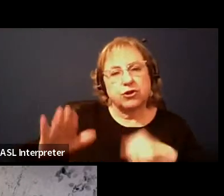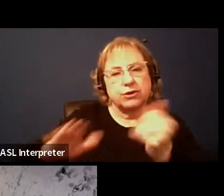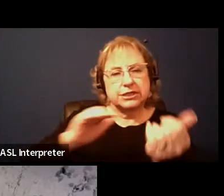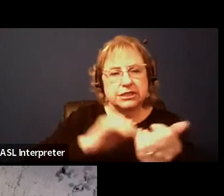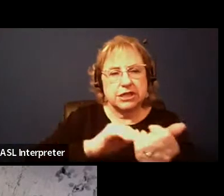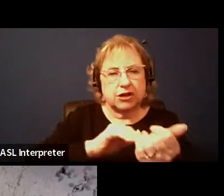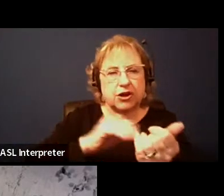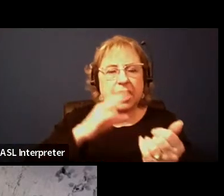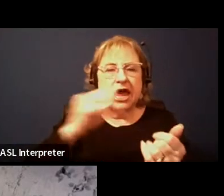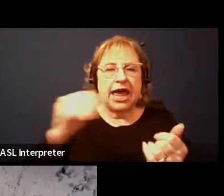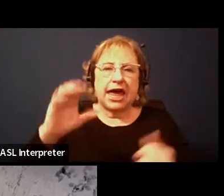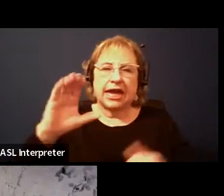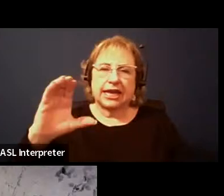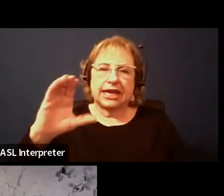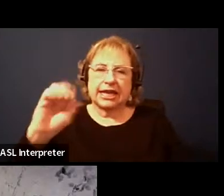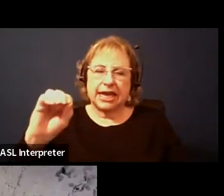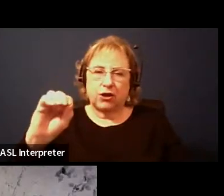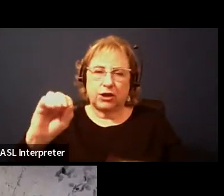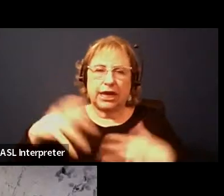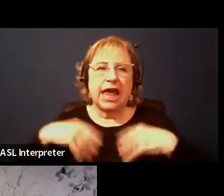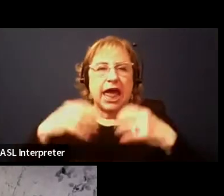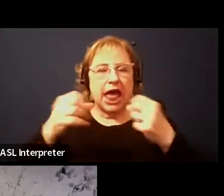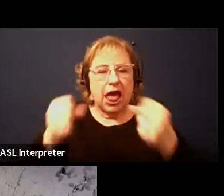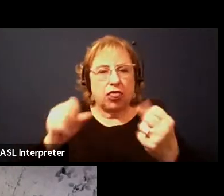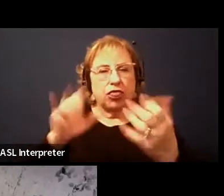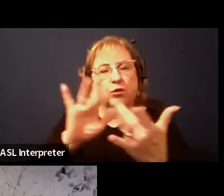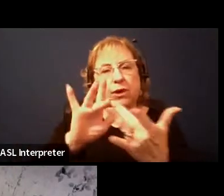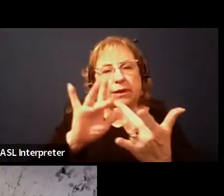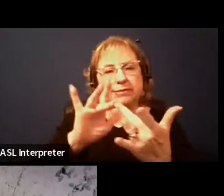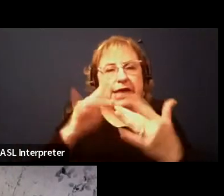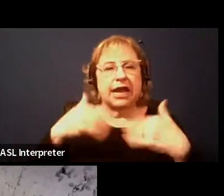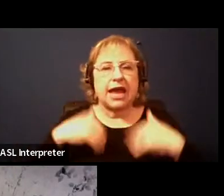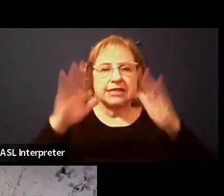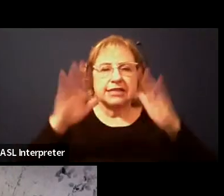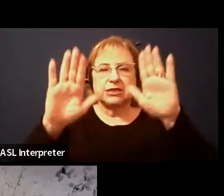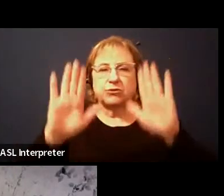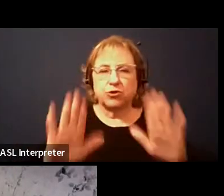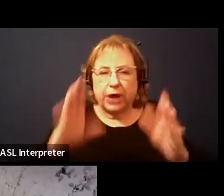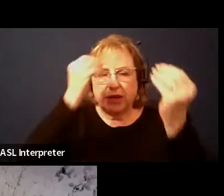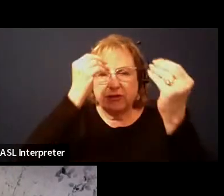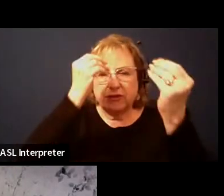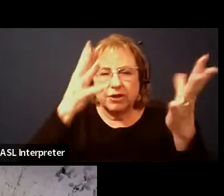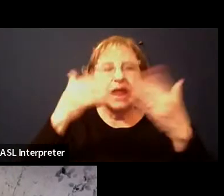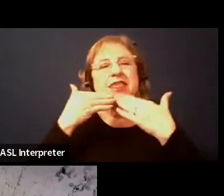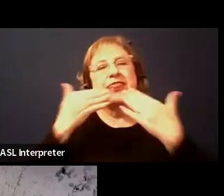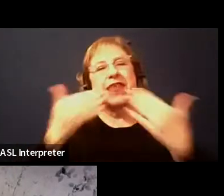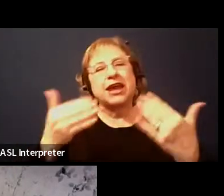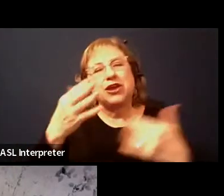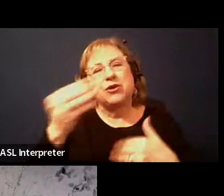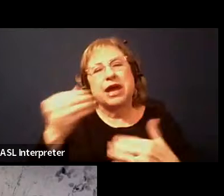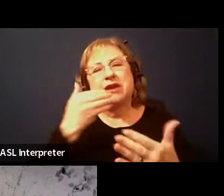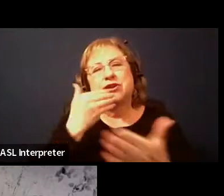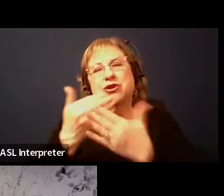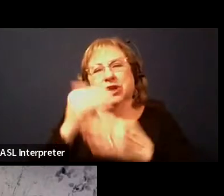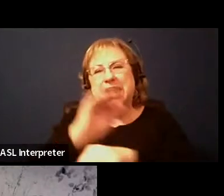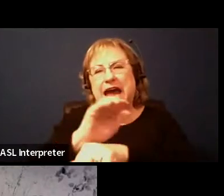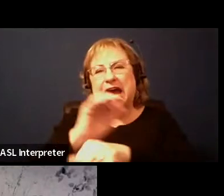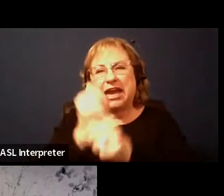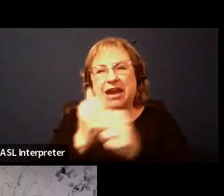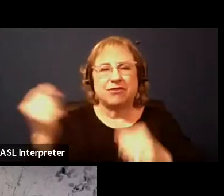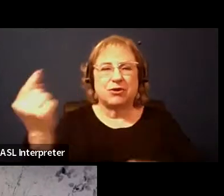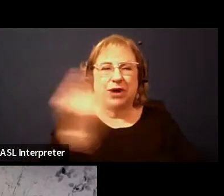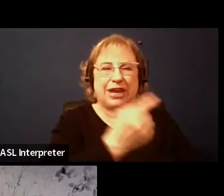health website has some great information on that website. So thank you and good night, everyone. Good